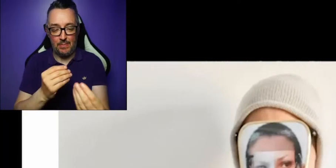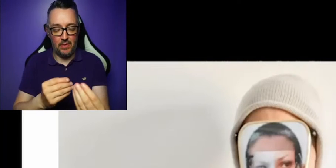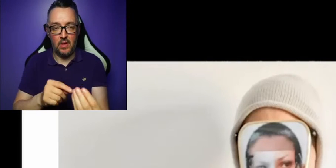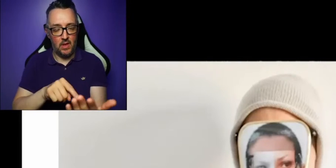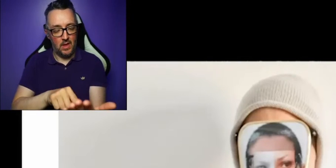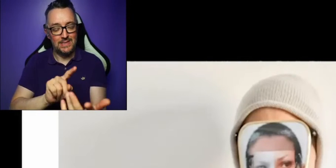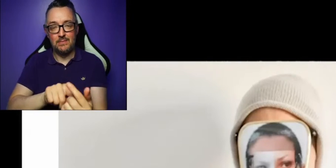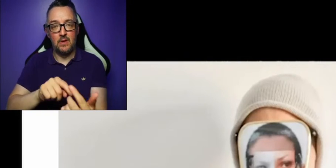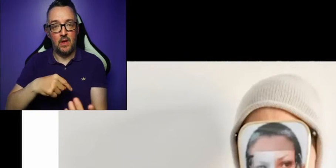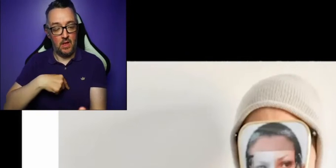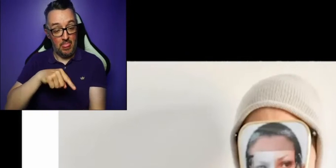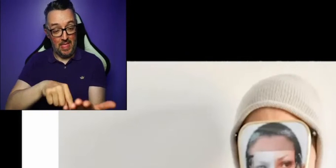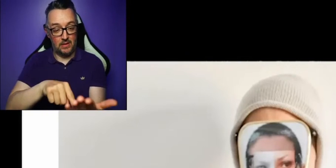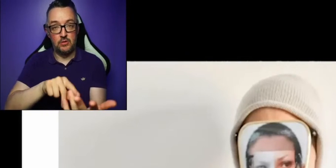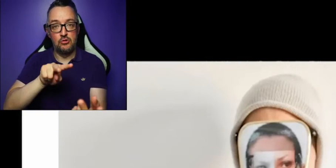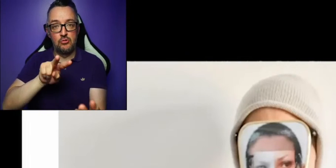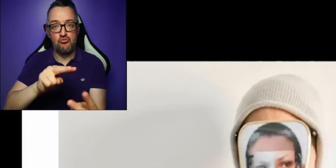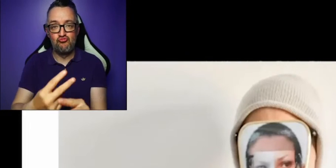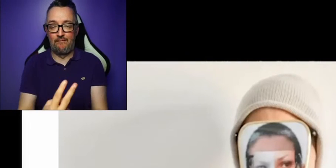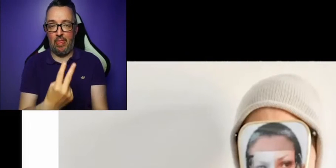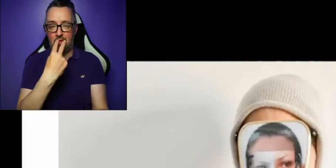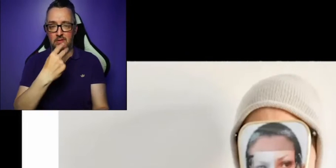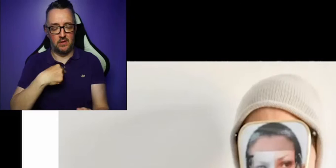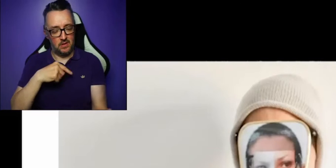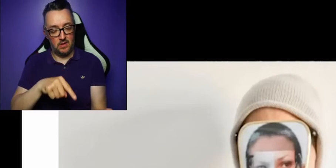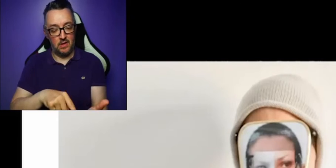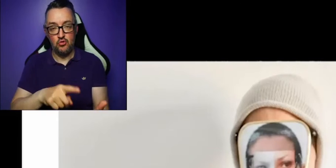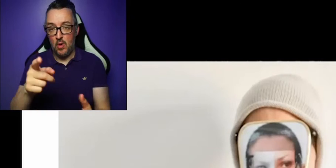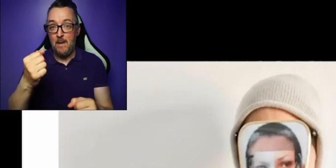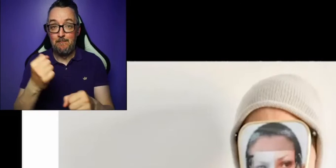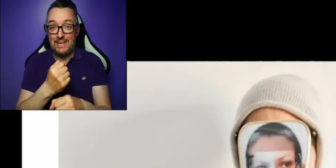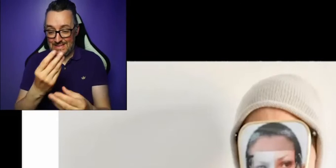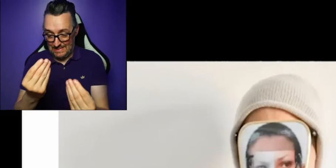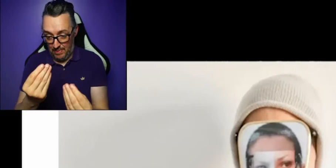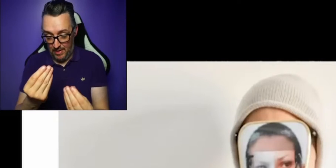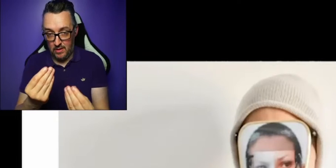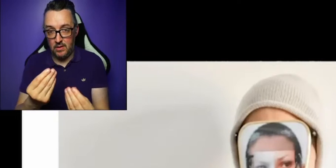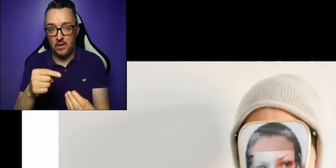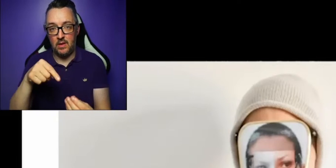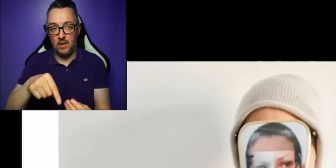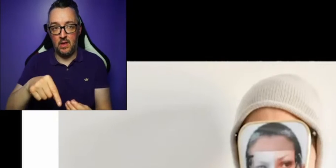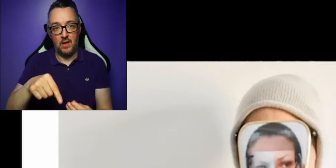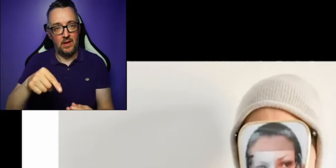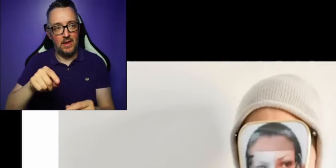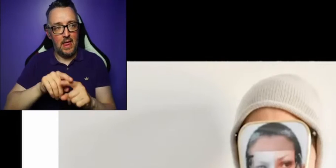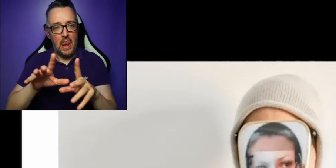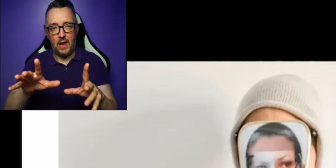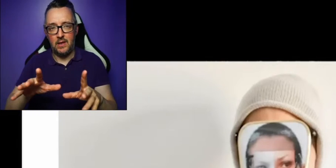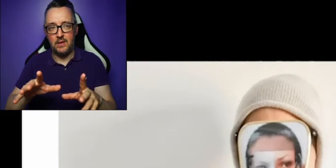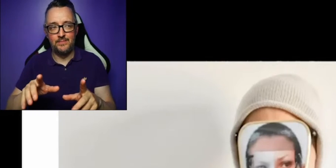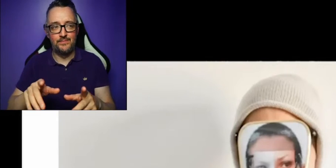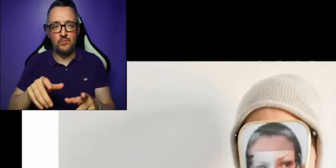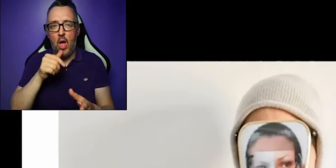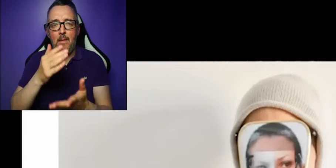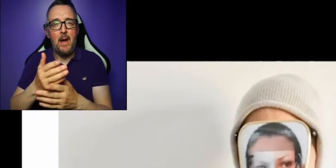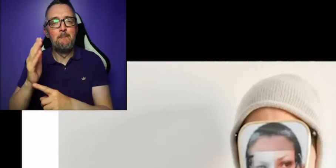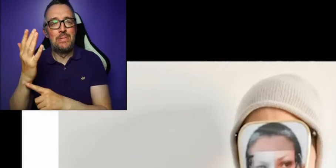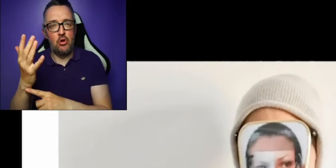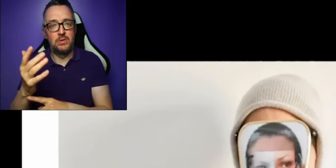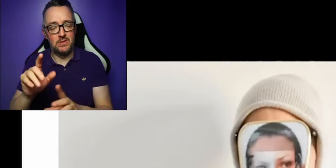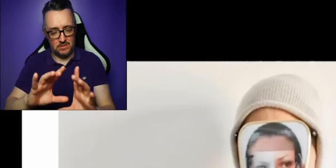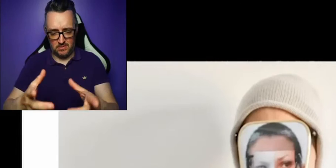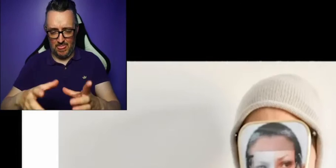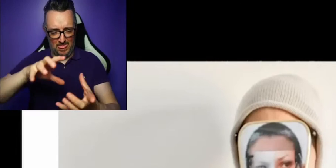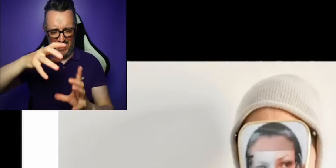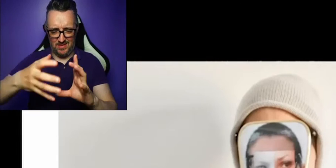can reflect us back to ourselves. The objects made within art therapy are considered to be these, you know, mirrors to the